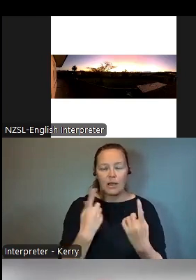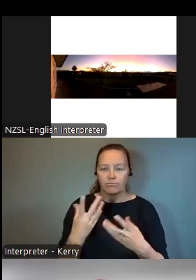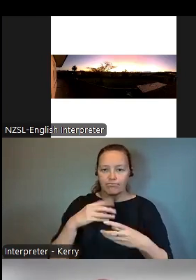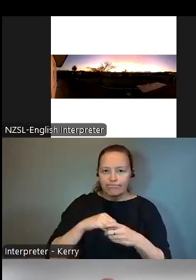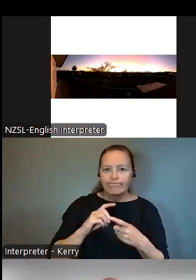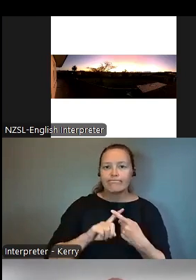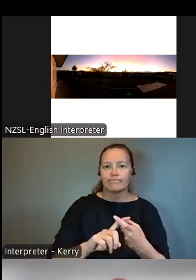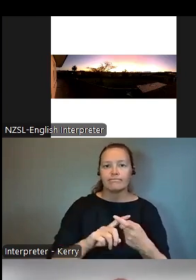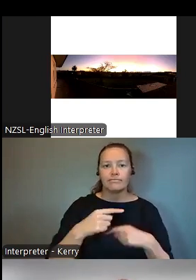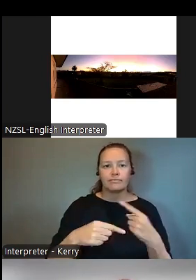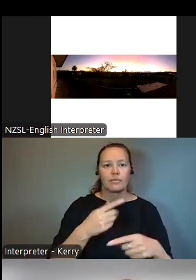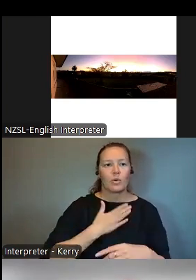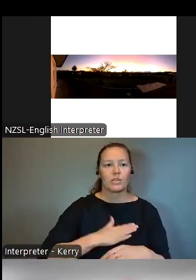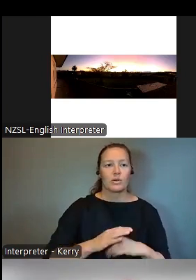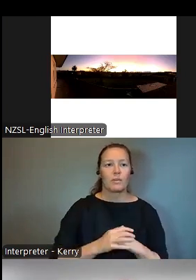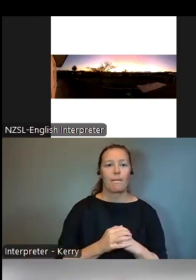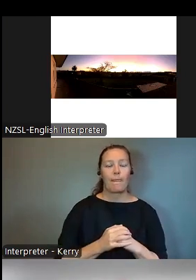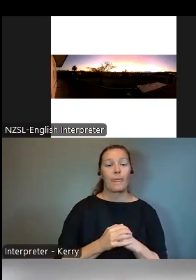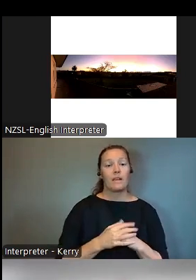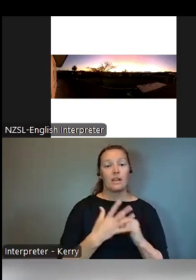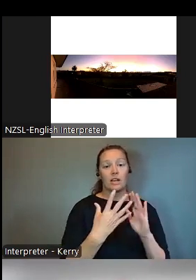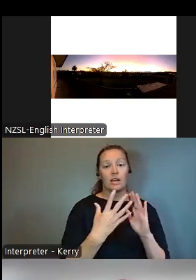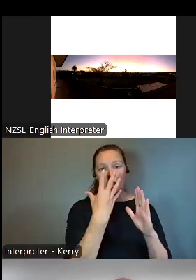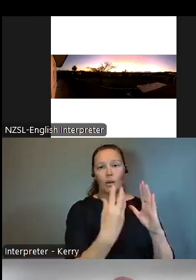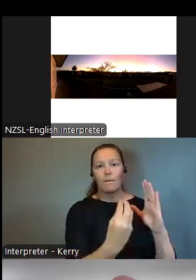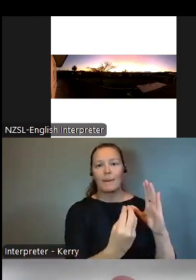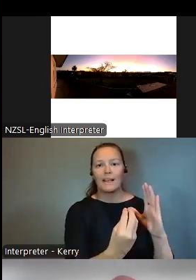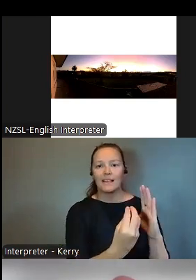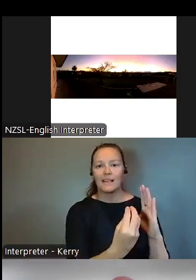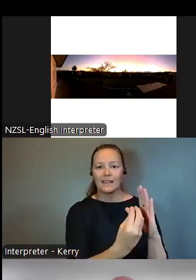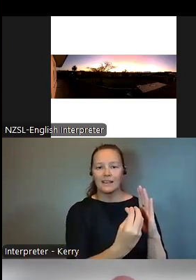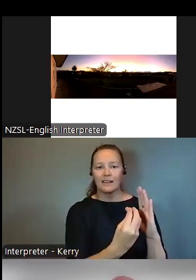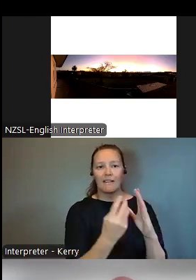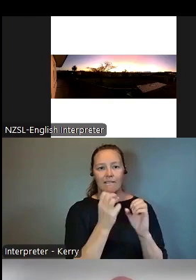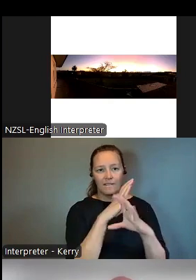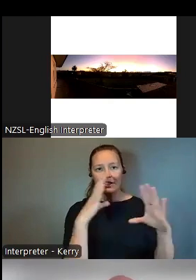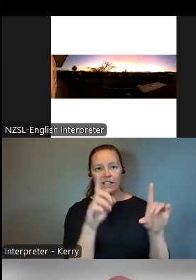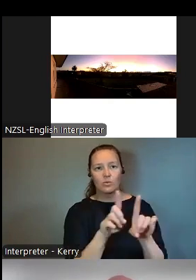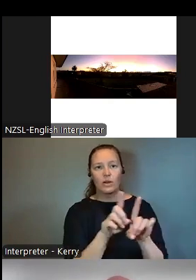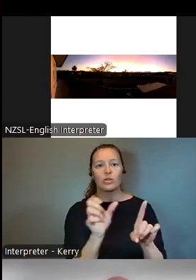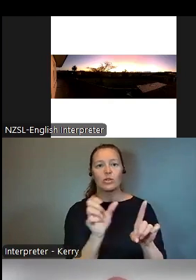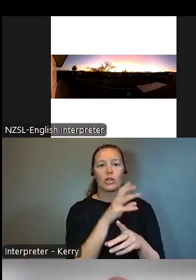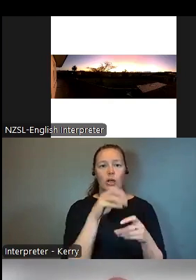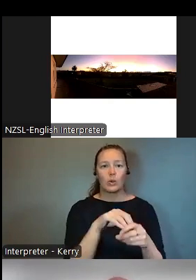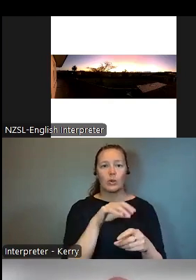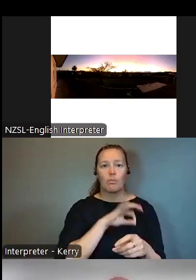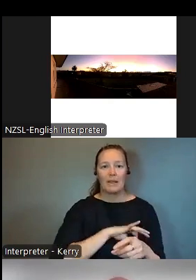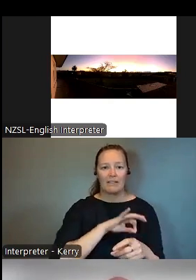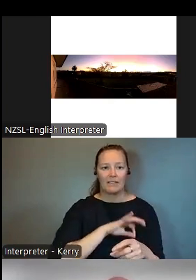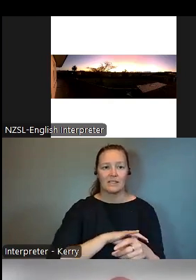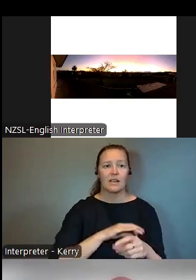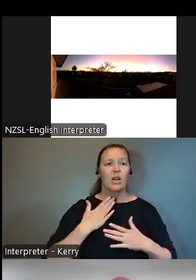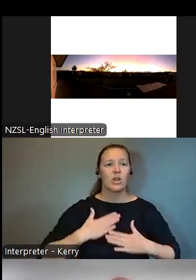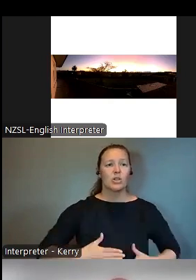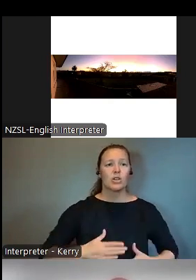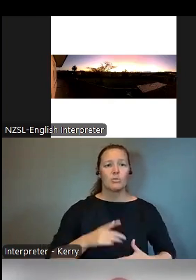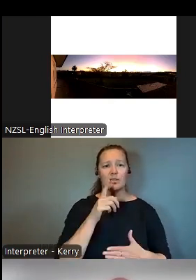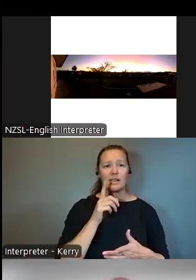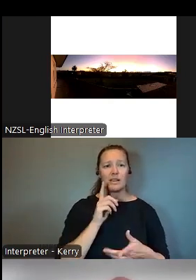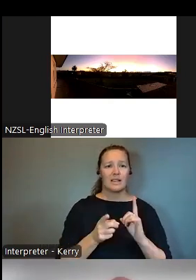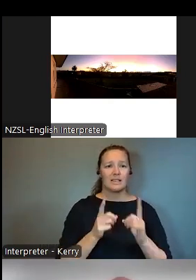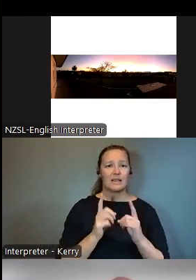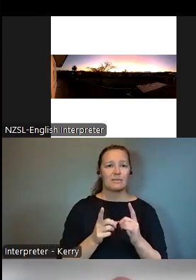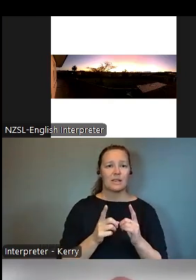That compelling vision should also include the benefits. Human beings can be considered irrational